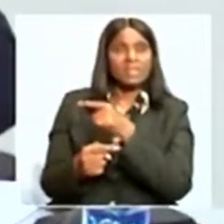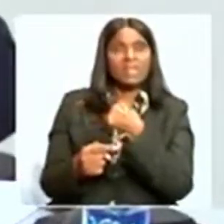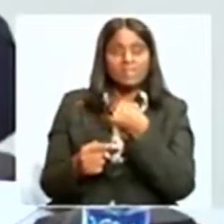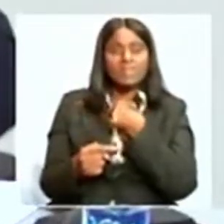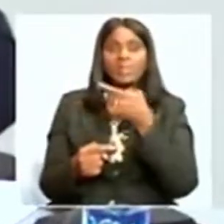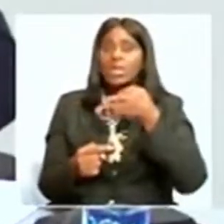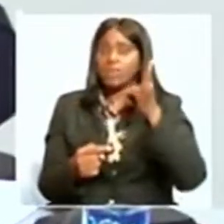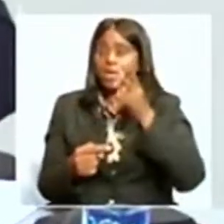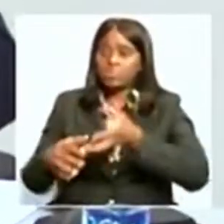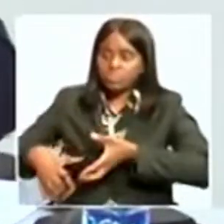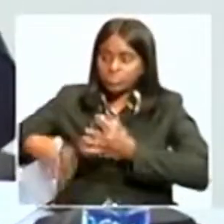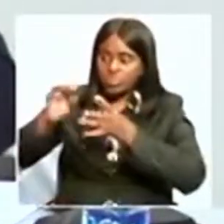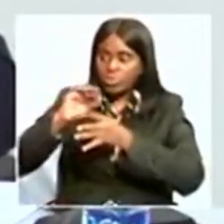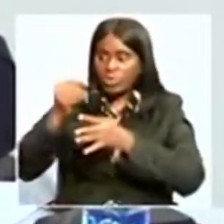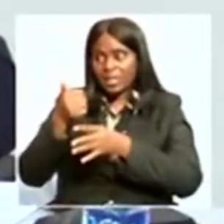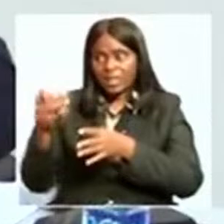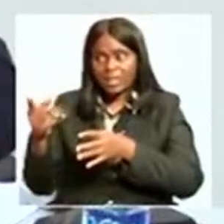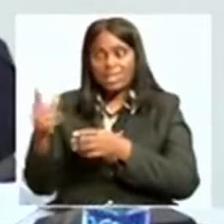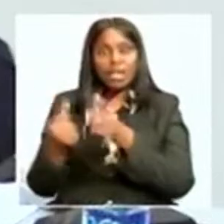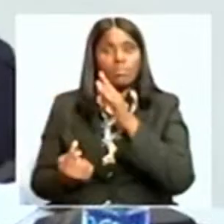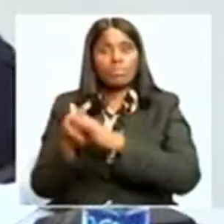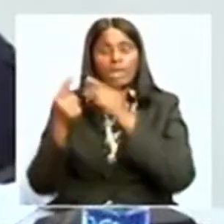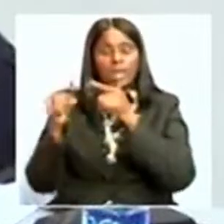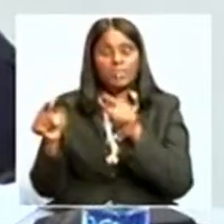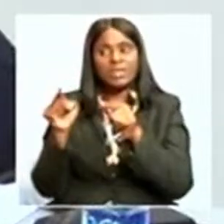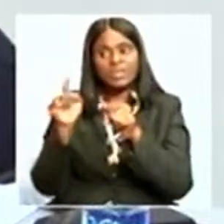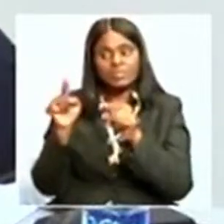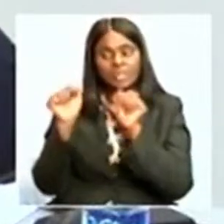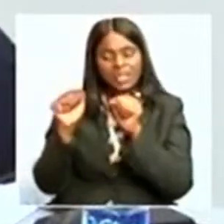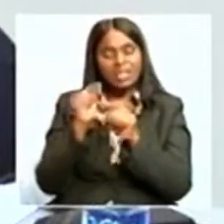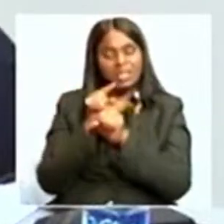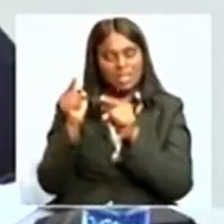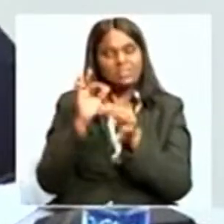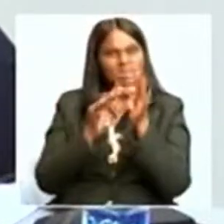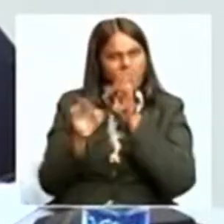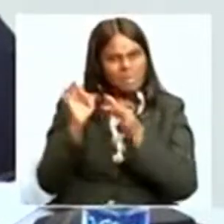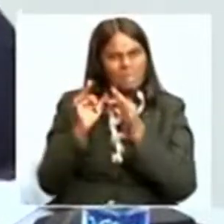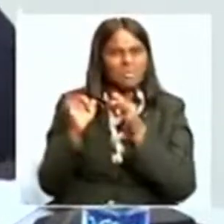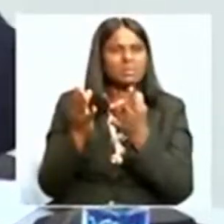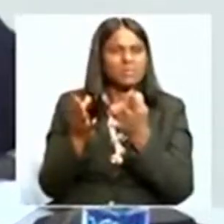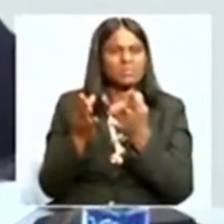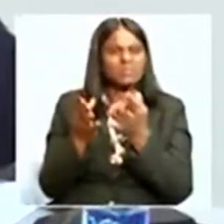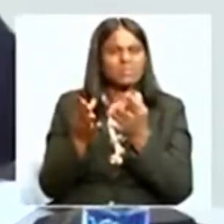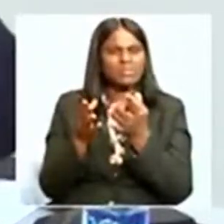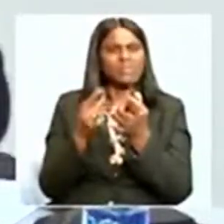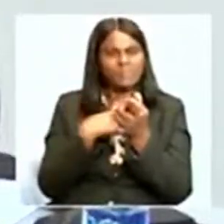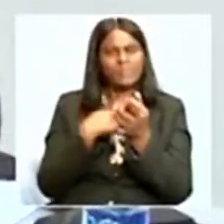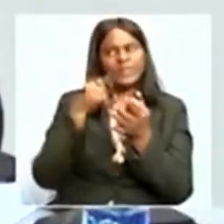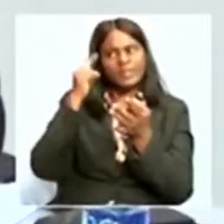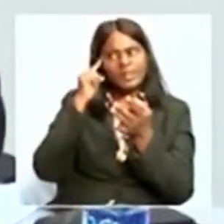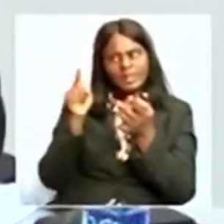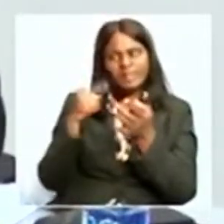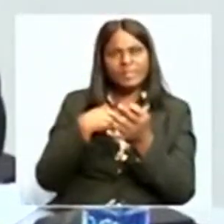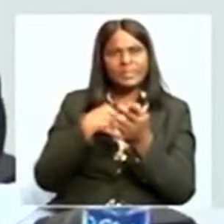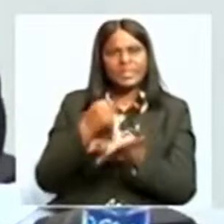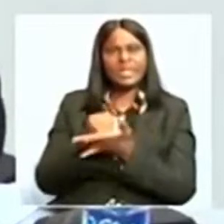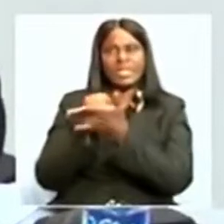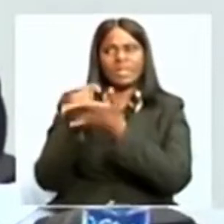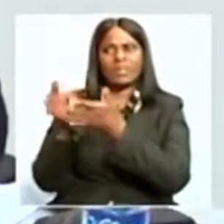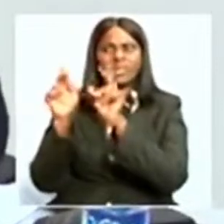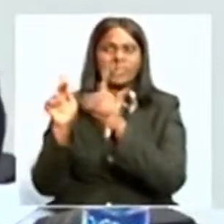was taking her or anything like that, that could be justified as I thought I was helping a